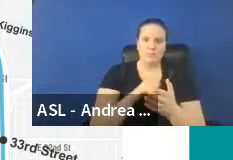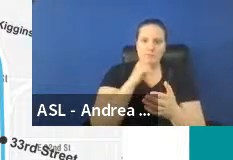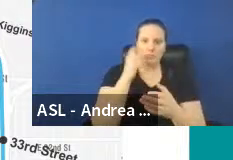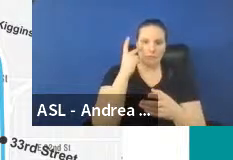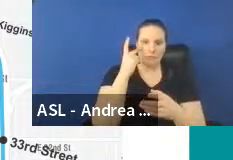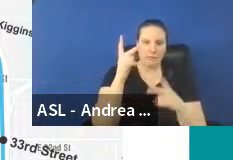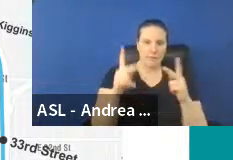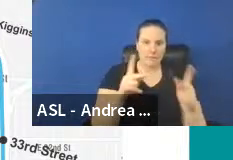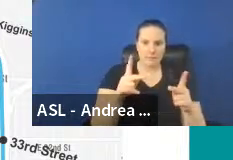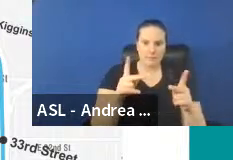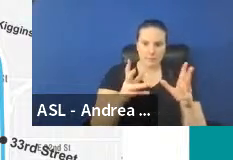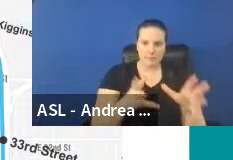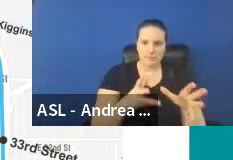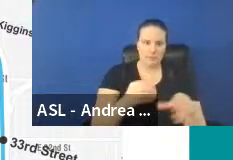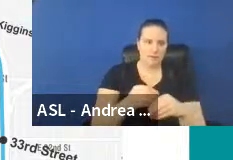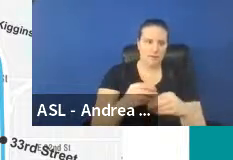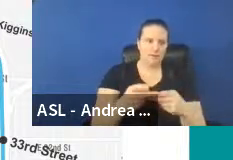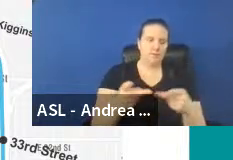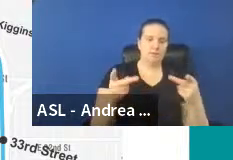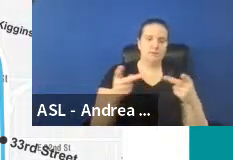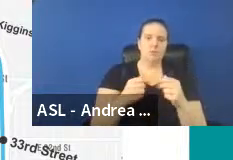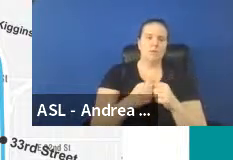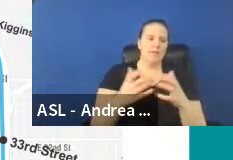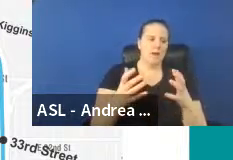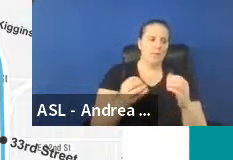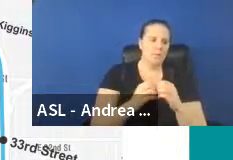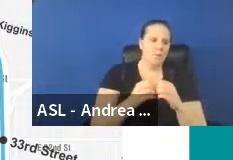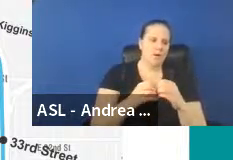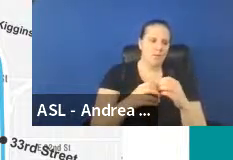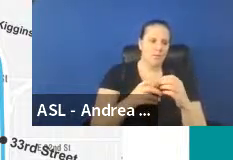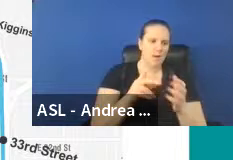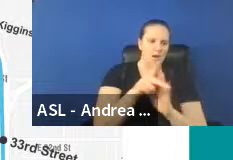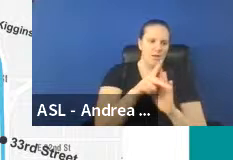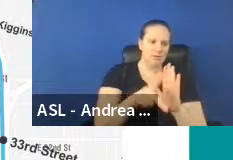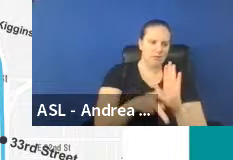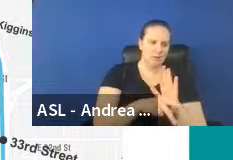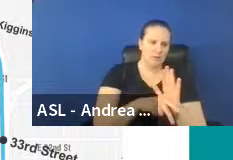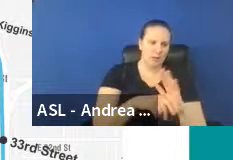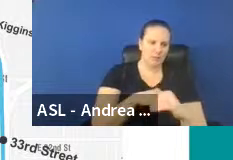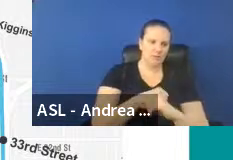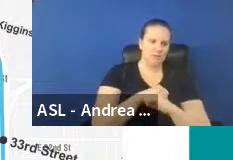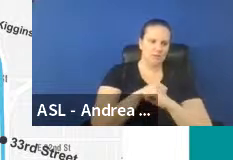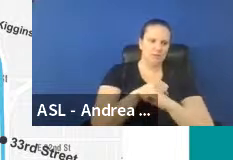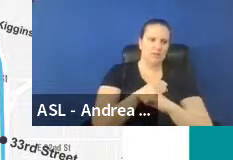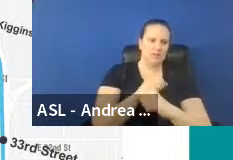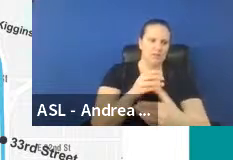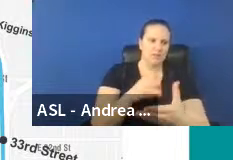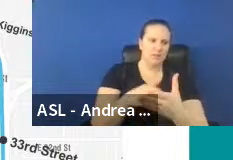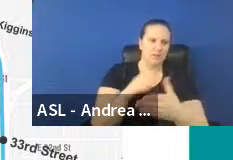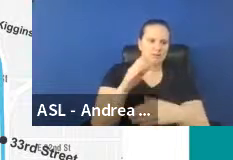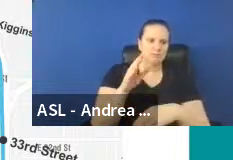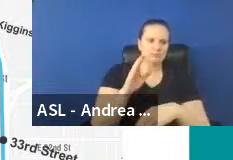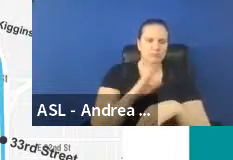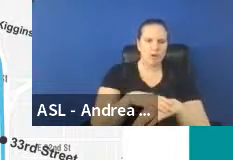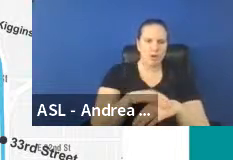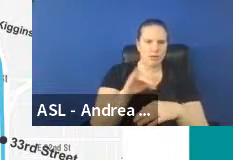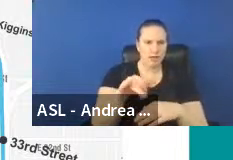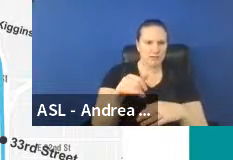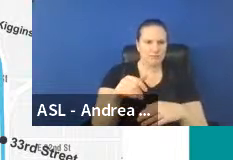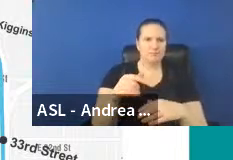people remaining in those spaces without additional policies that will protect them against the onslaught of